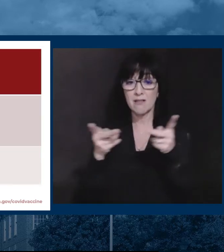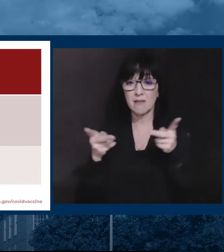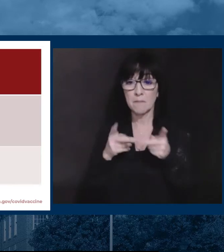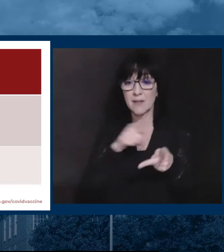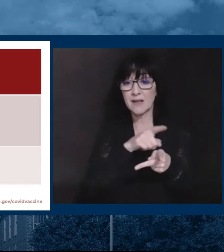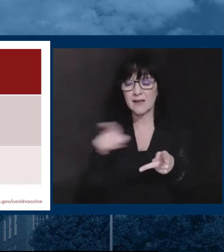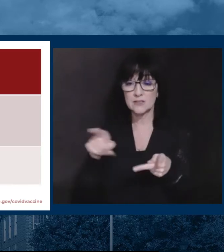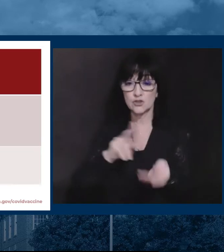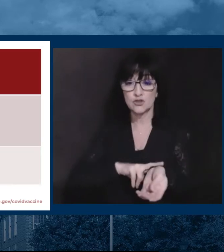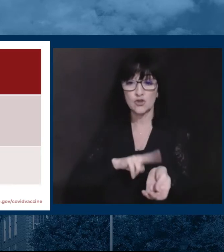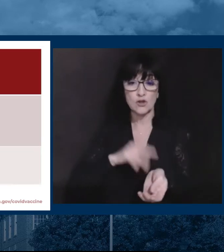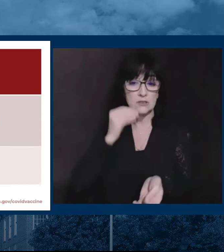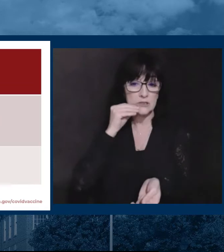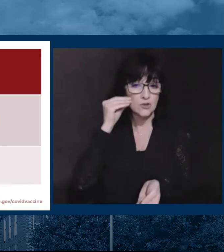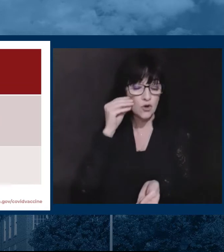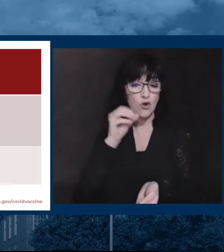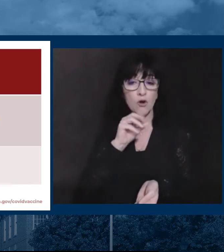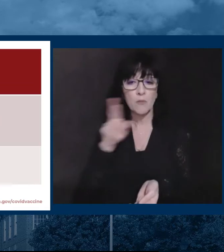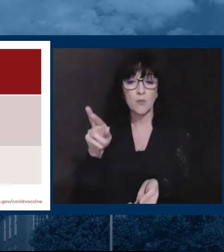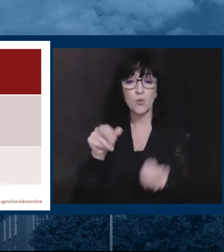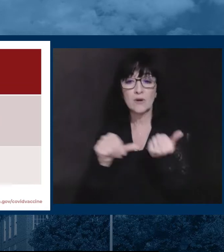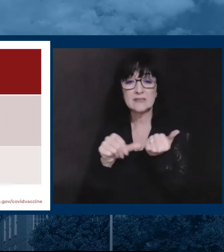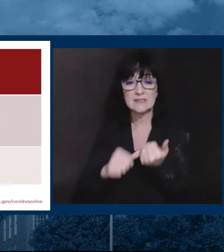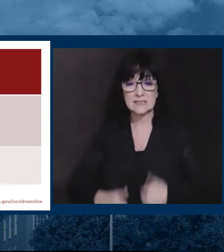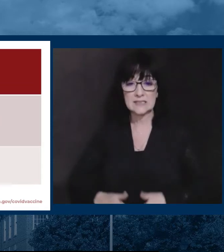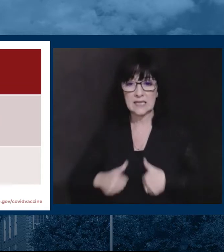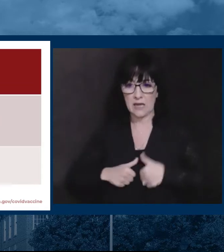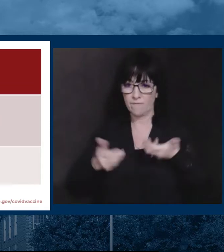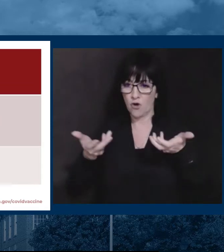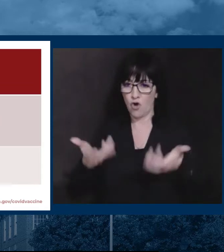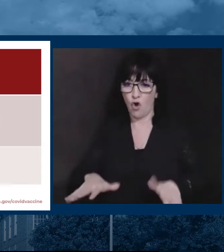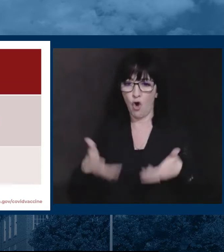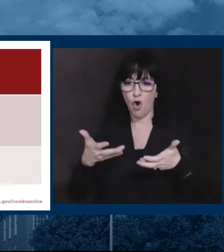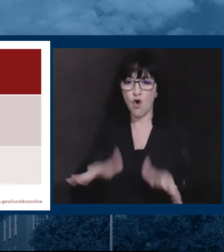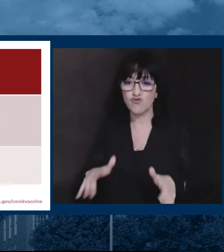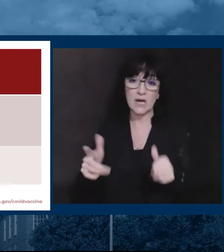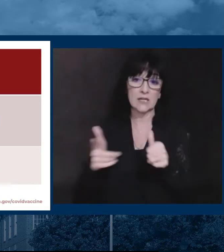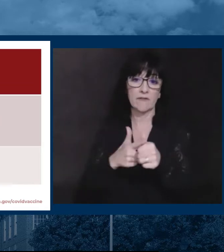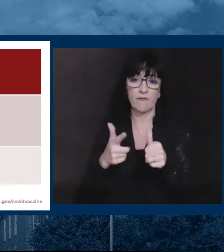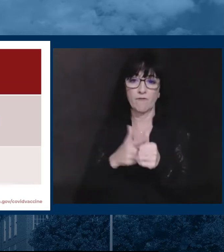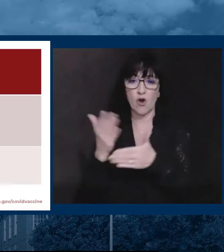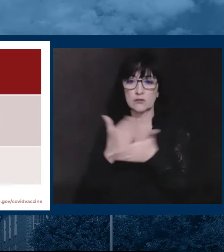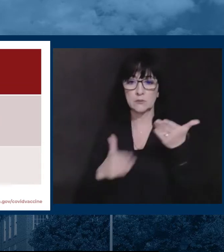and 171. So the other long-term care facilities are scheduled for